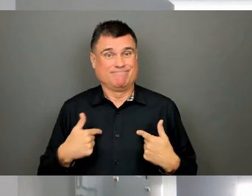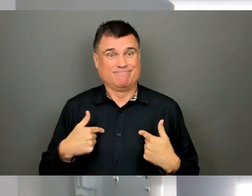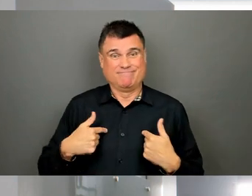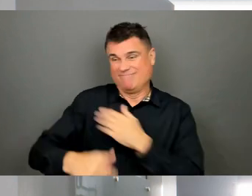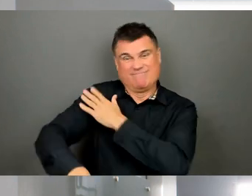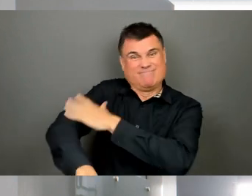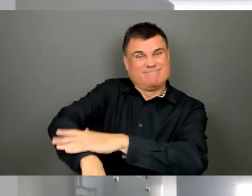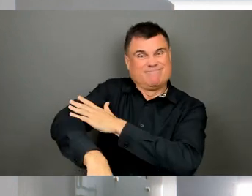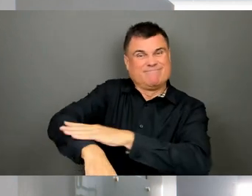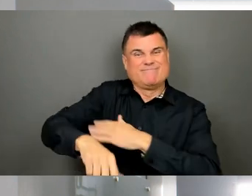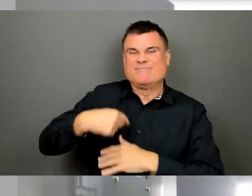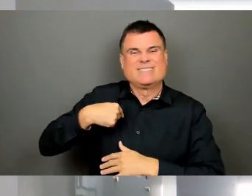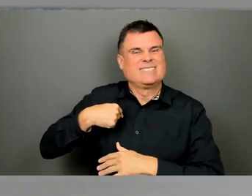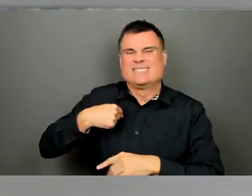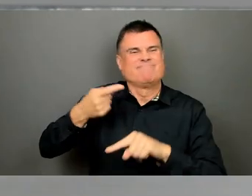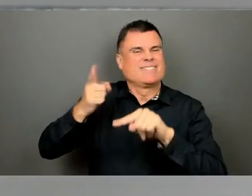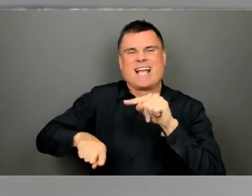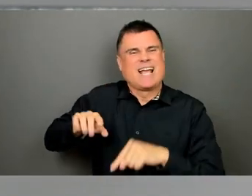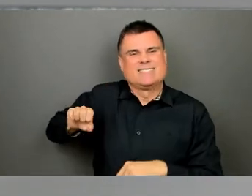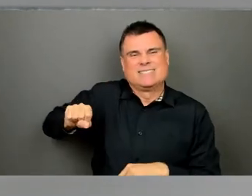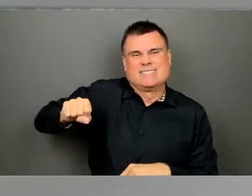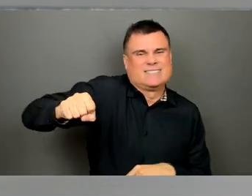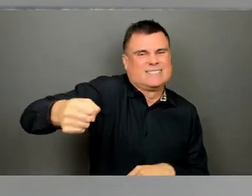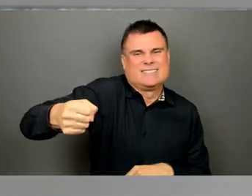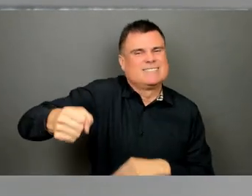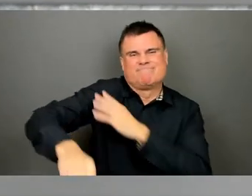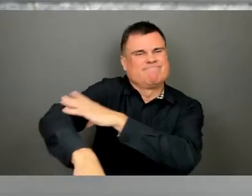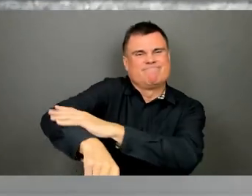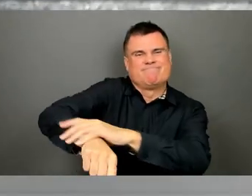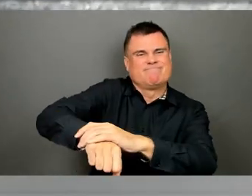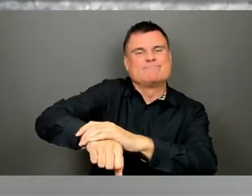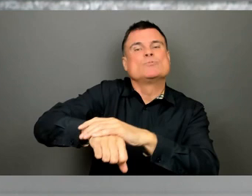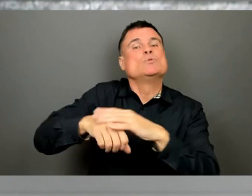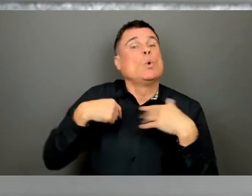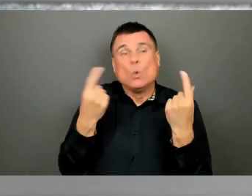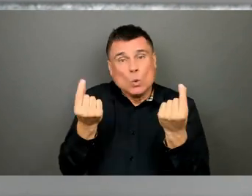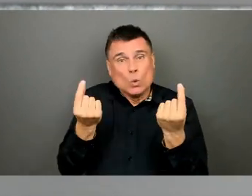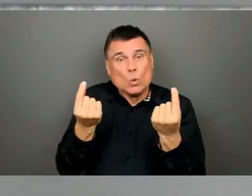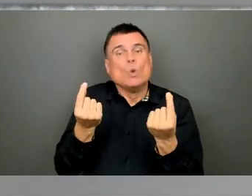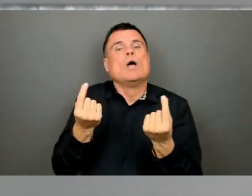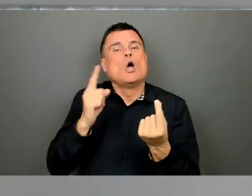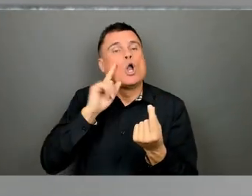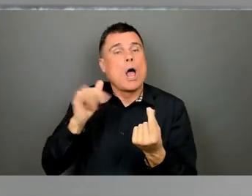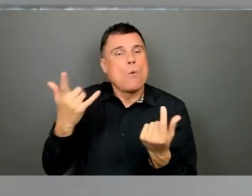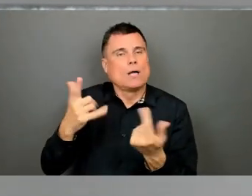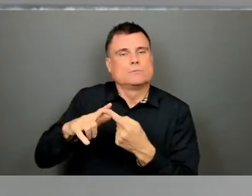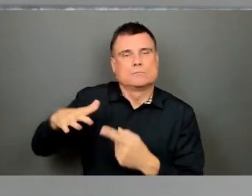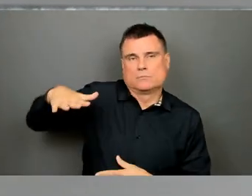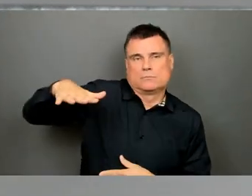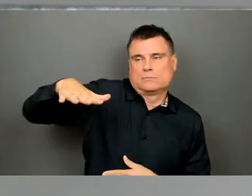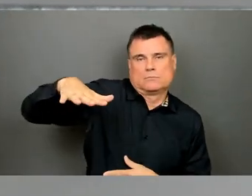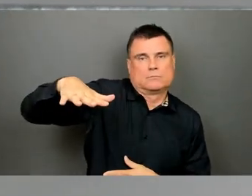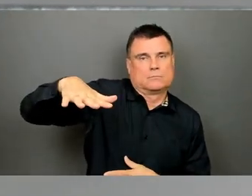don't have any fine motor in my right hand, so I can't curl or make a fist. So what I just do is I keep my hands out straight for